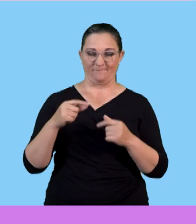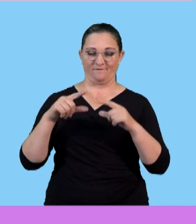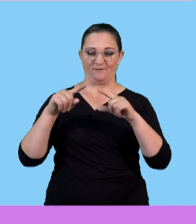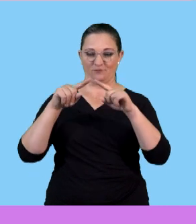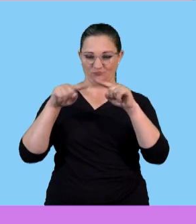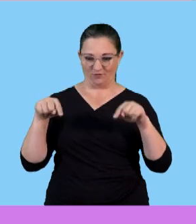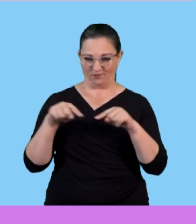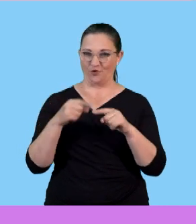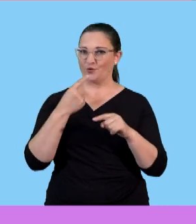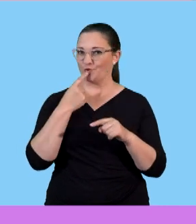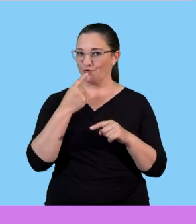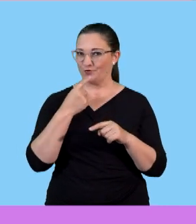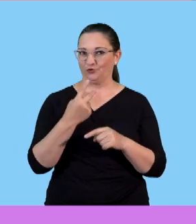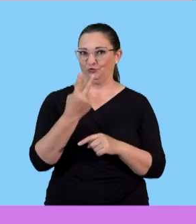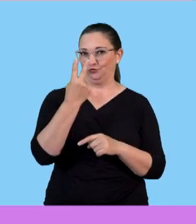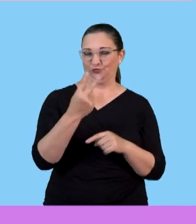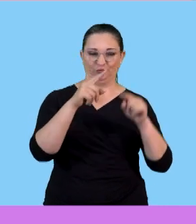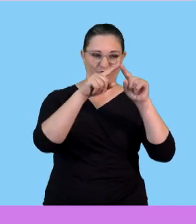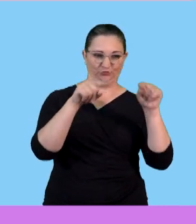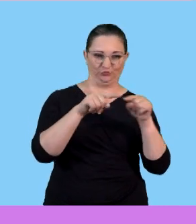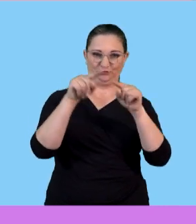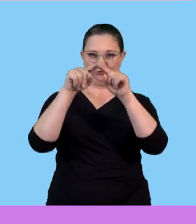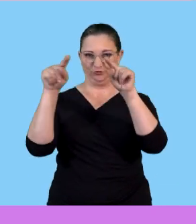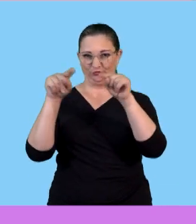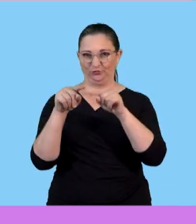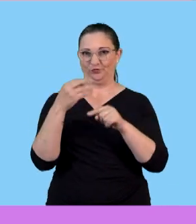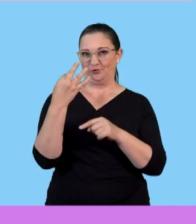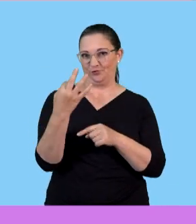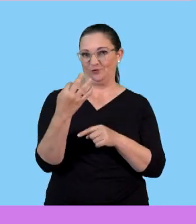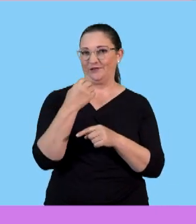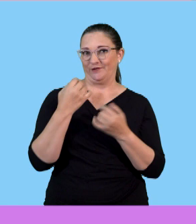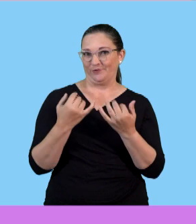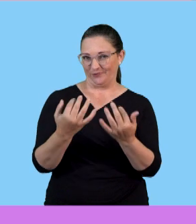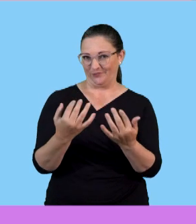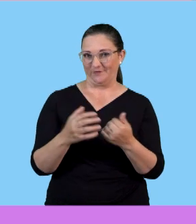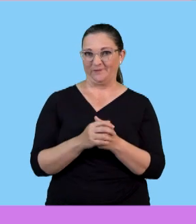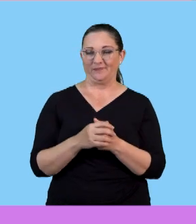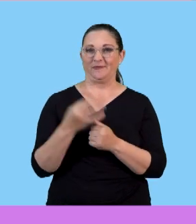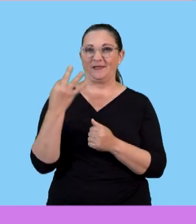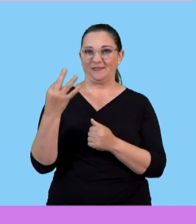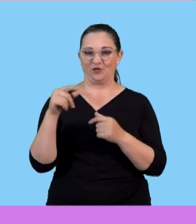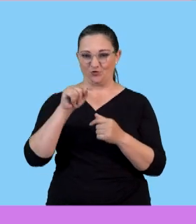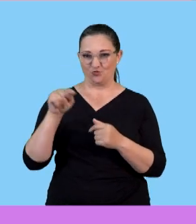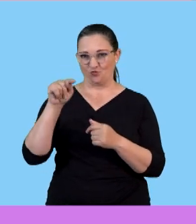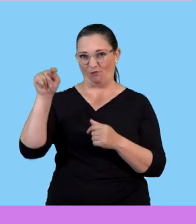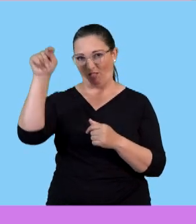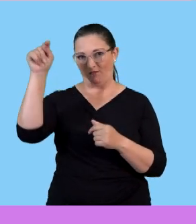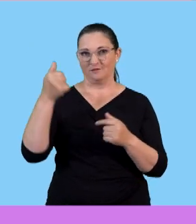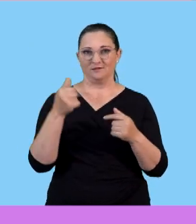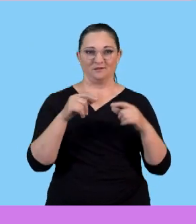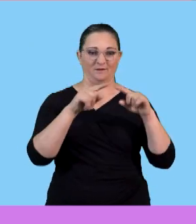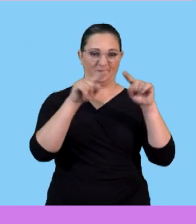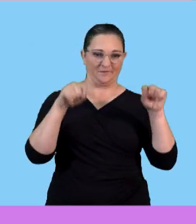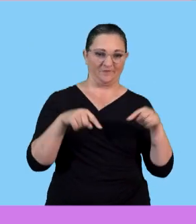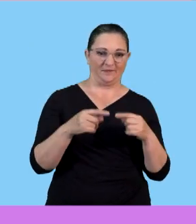one, 2 green triangles, 3 pink circles, and then a yellow part and a